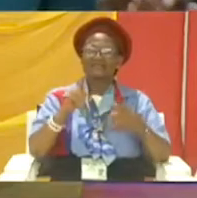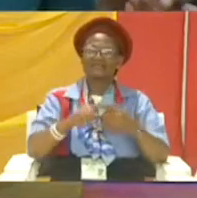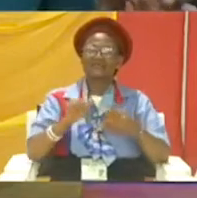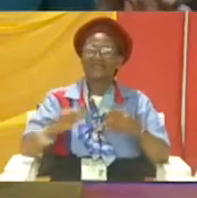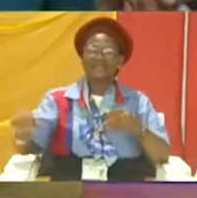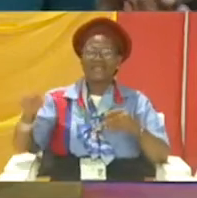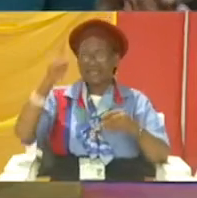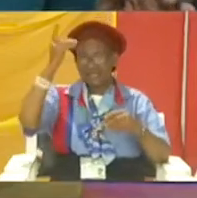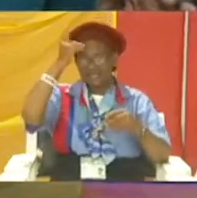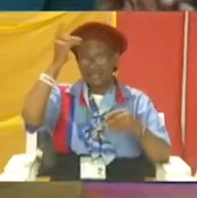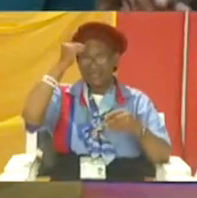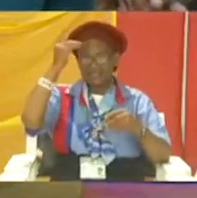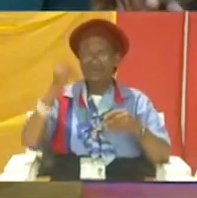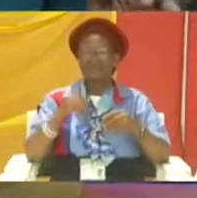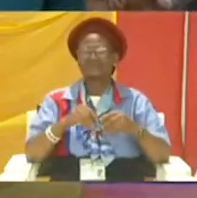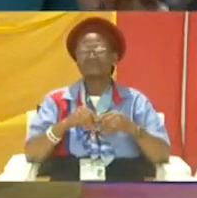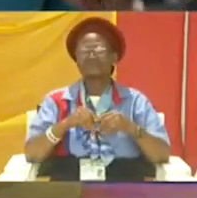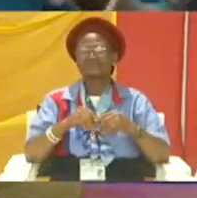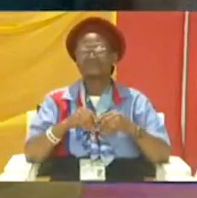demon,